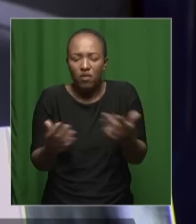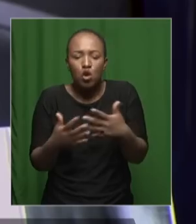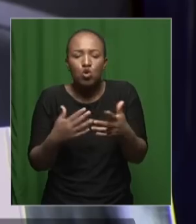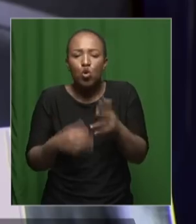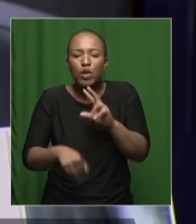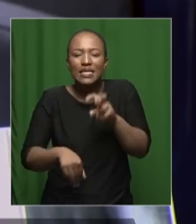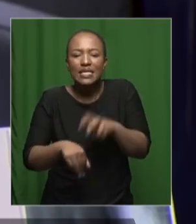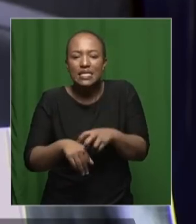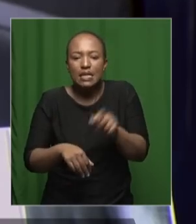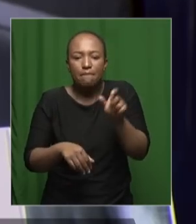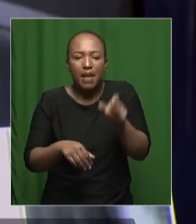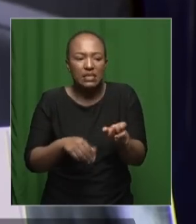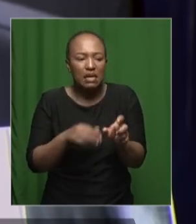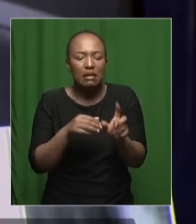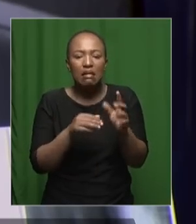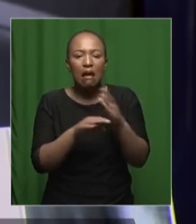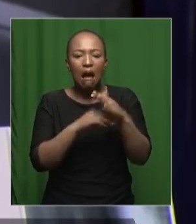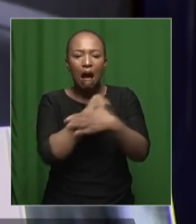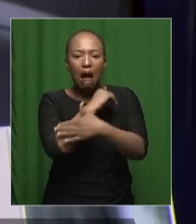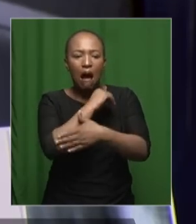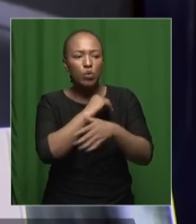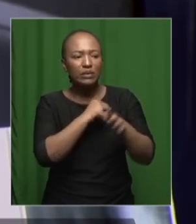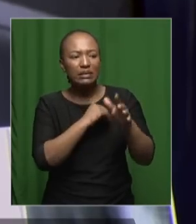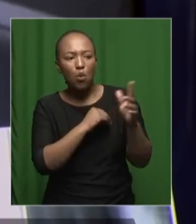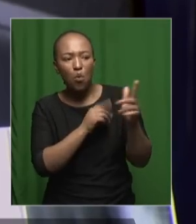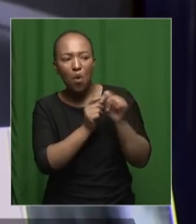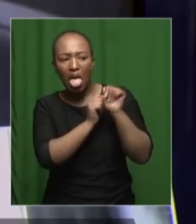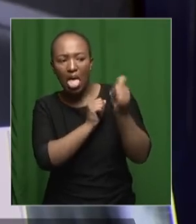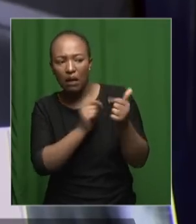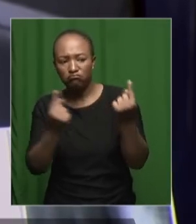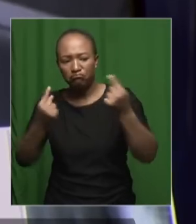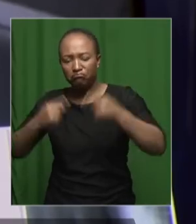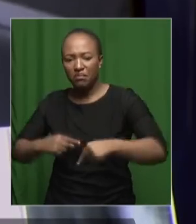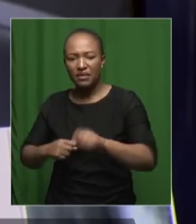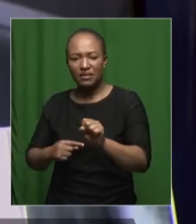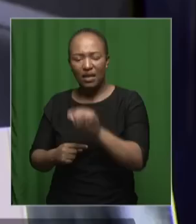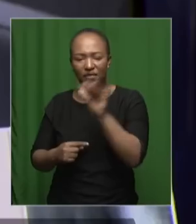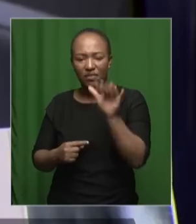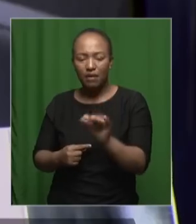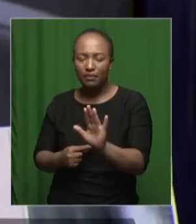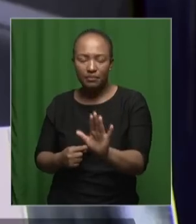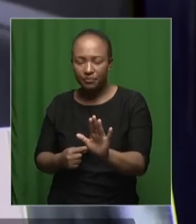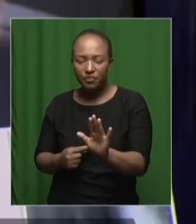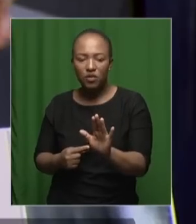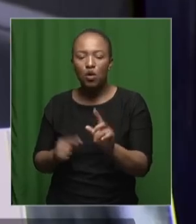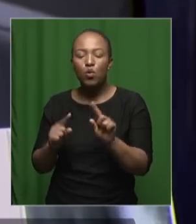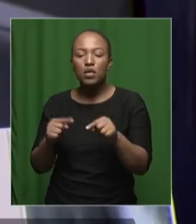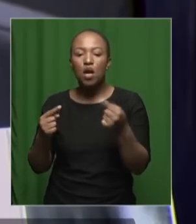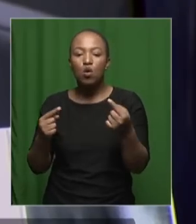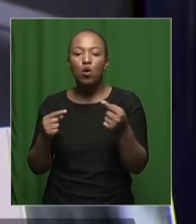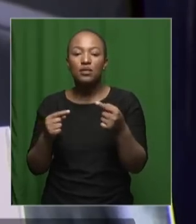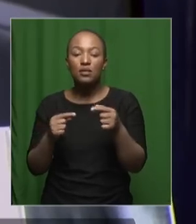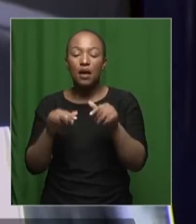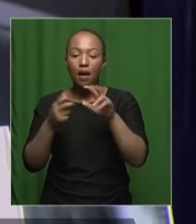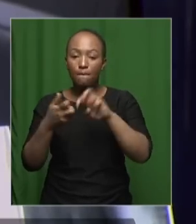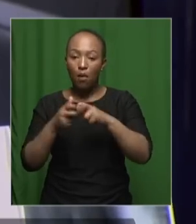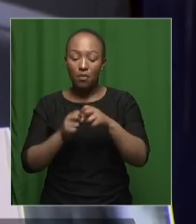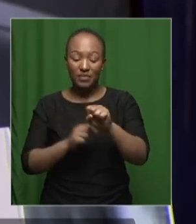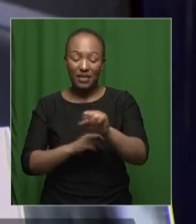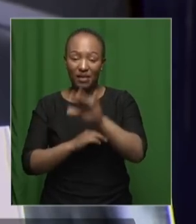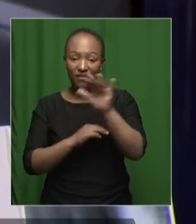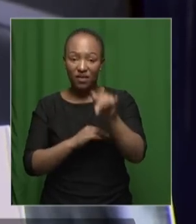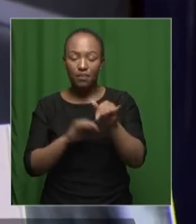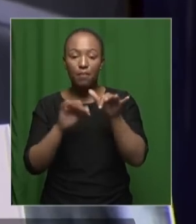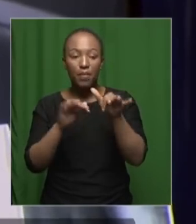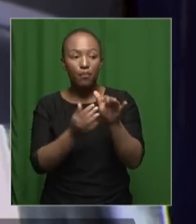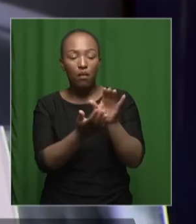country. So you must see the bigger picture. We cannot solve the problems of South Africa by chasing people away. The problem